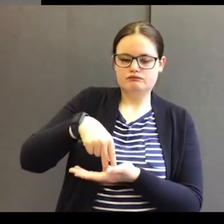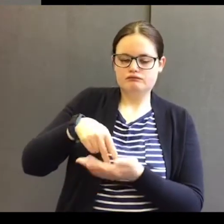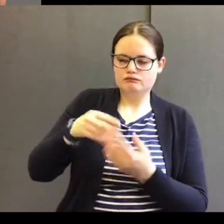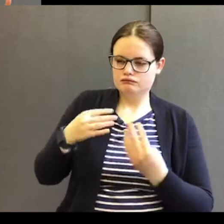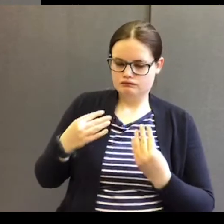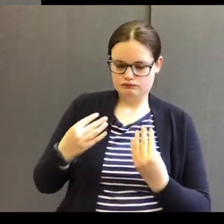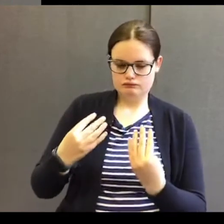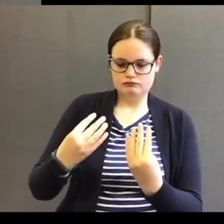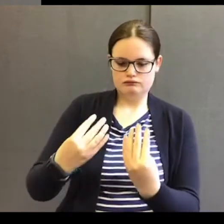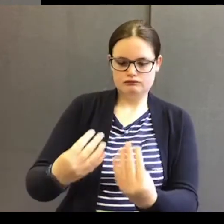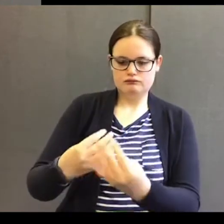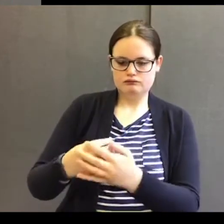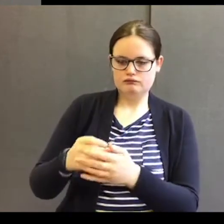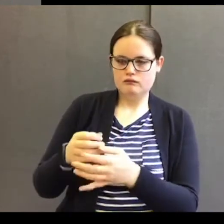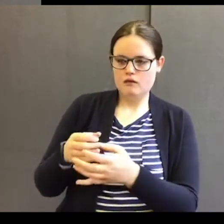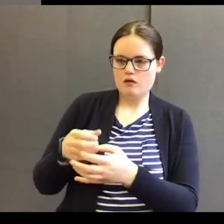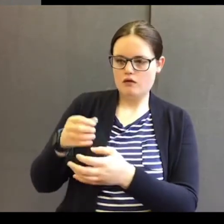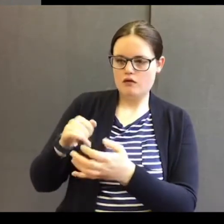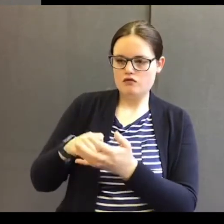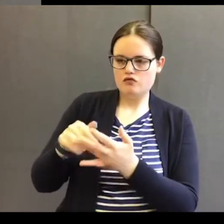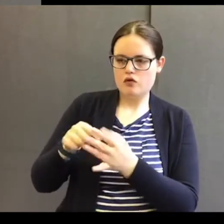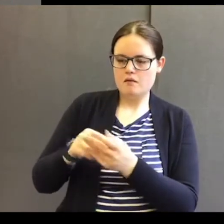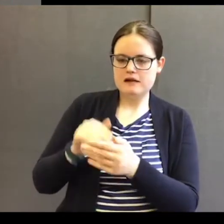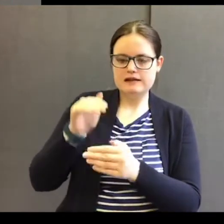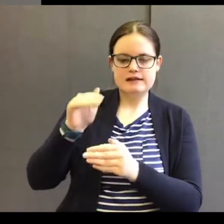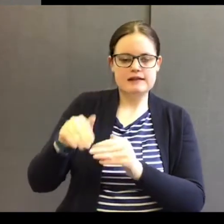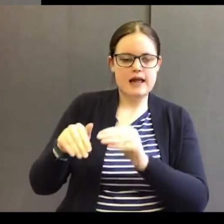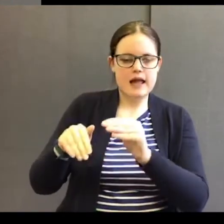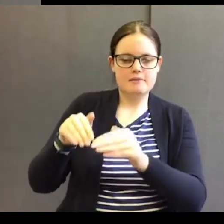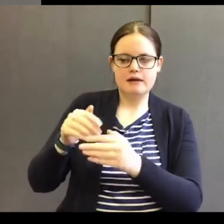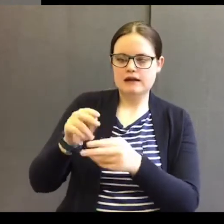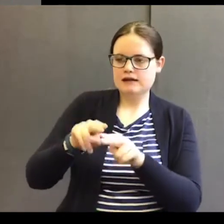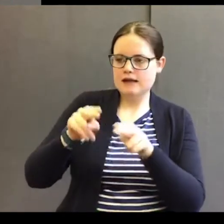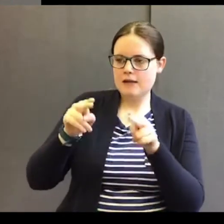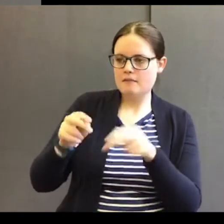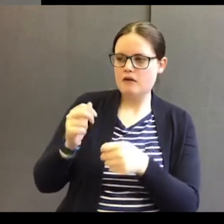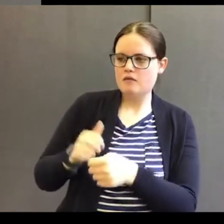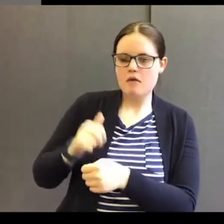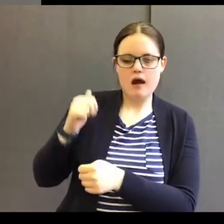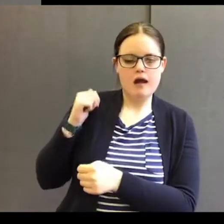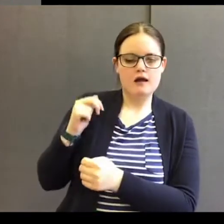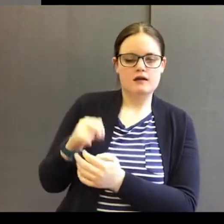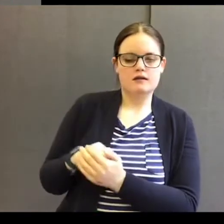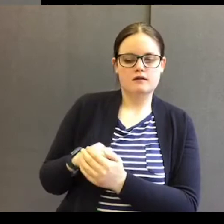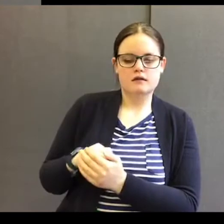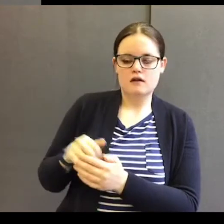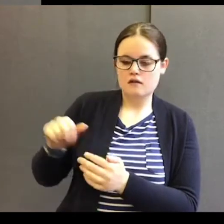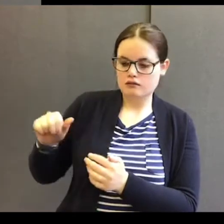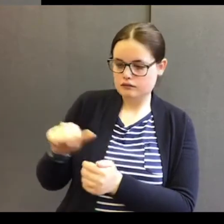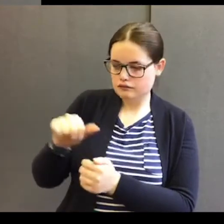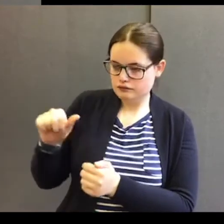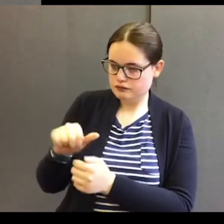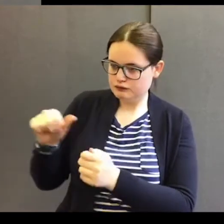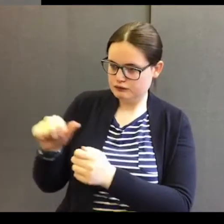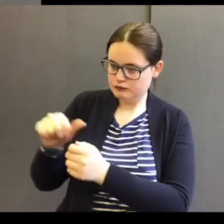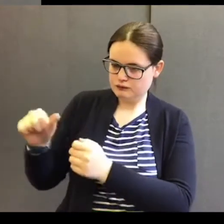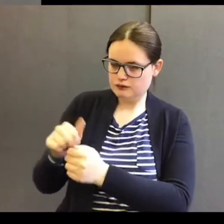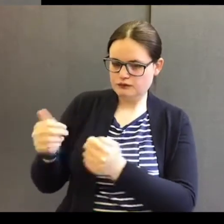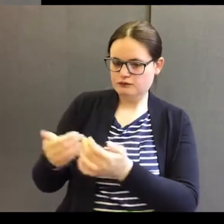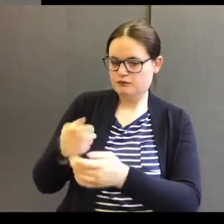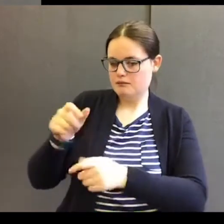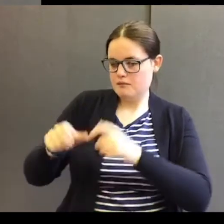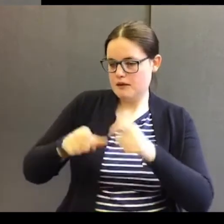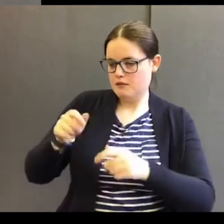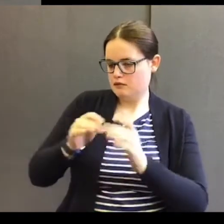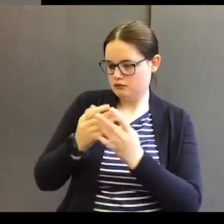up in front of those colonnades, Solomon's porch, the temple behind, thousands